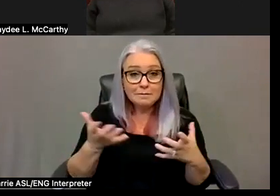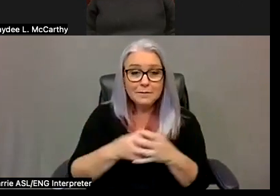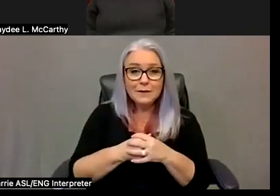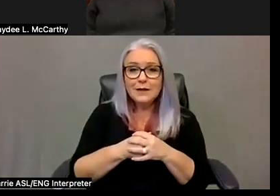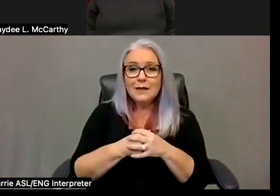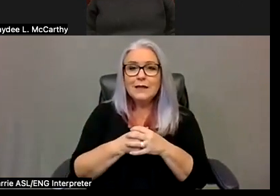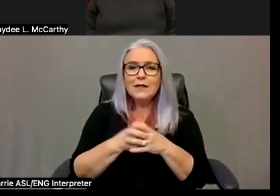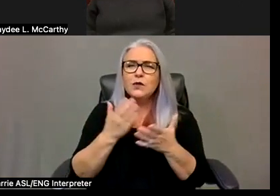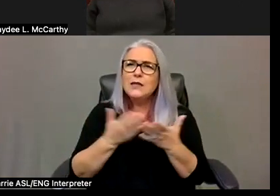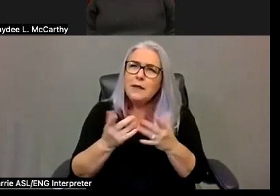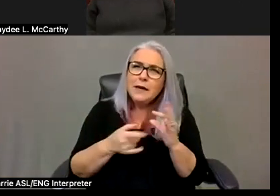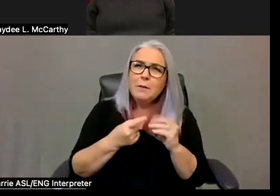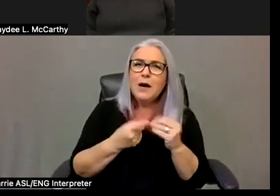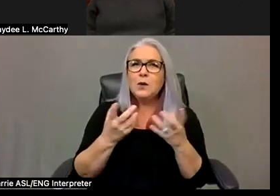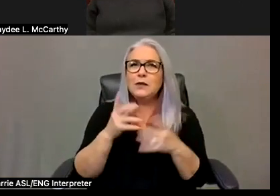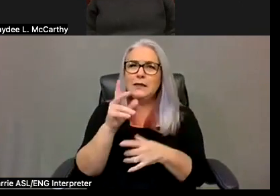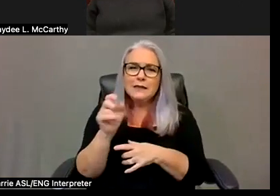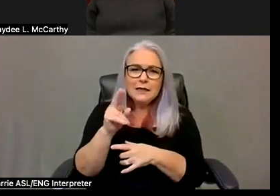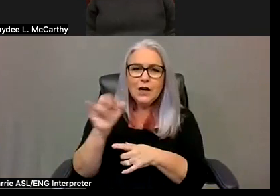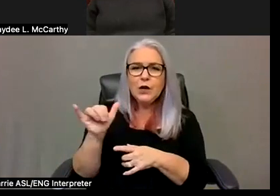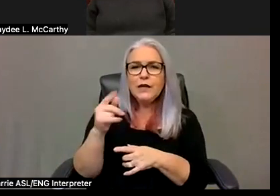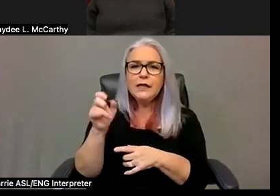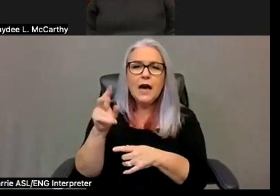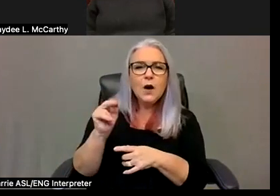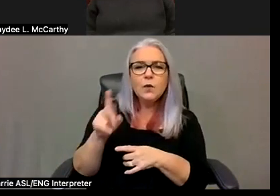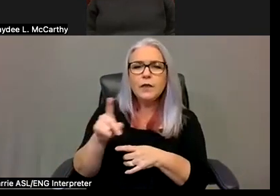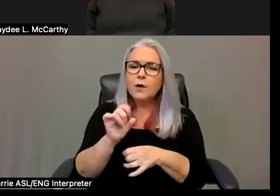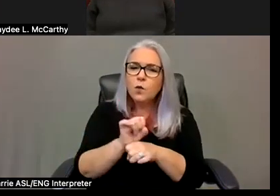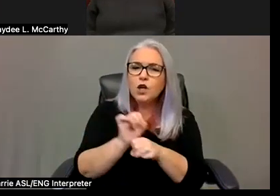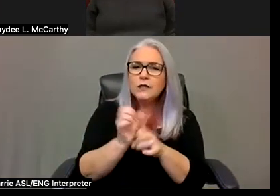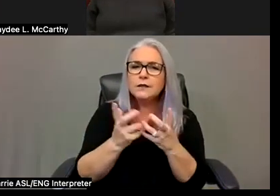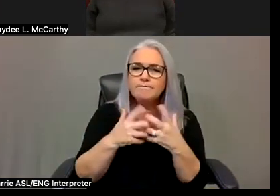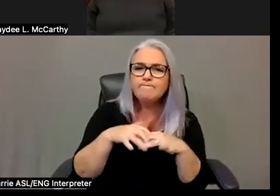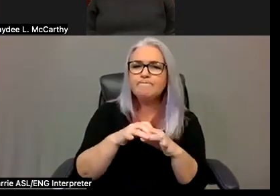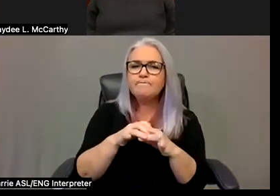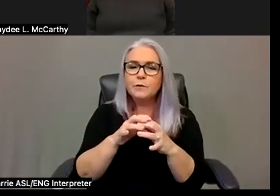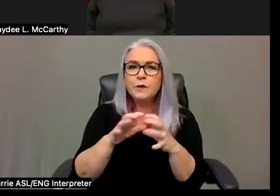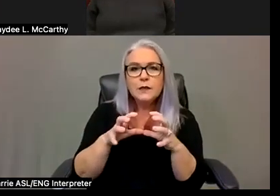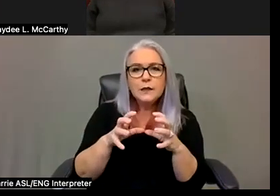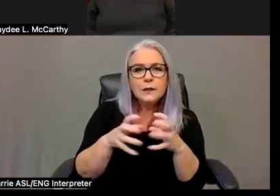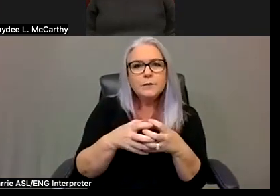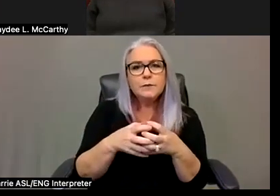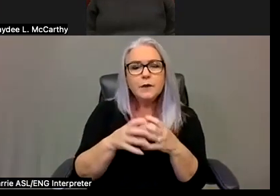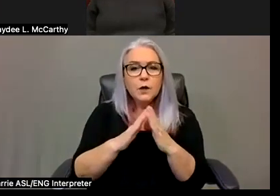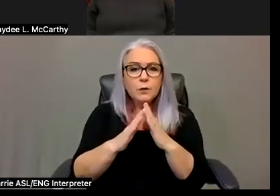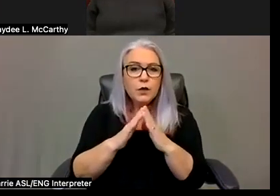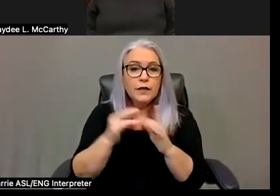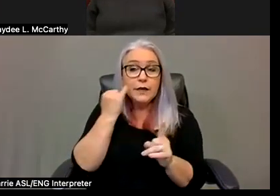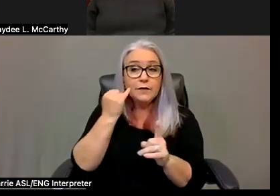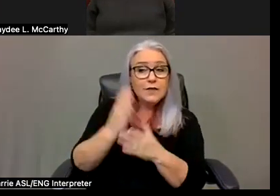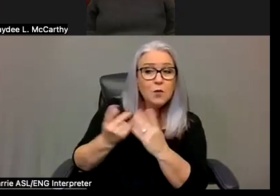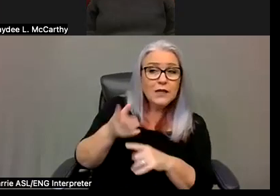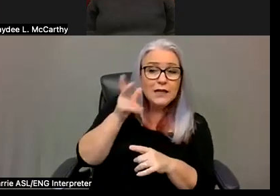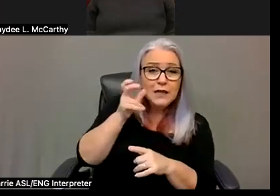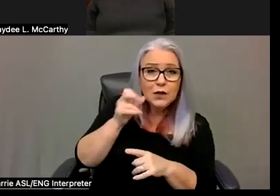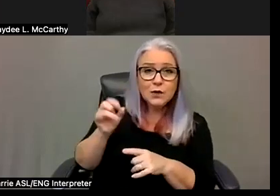something in Tarrytown that works, and it's the community part. It's the part where when one person hears something